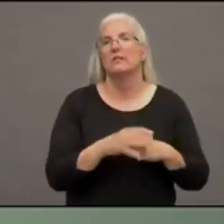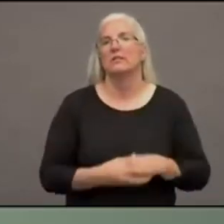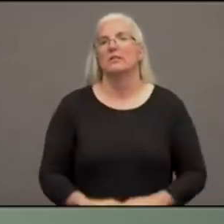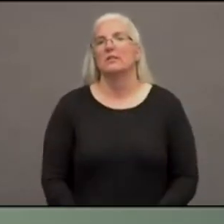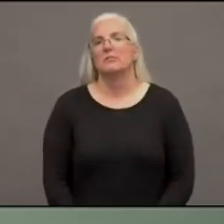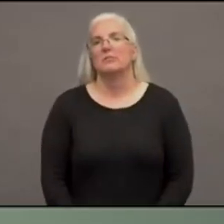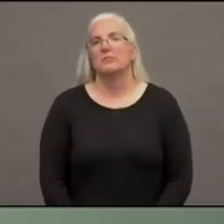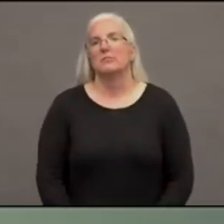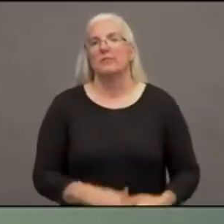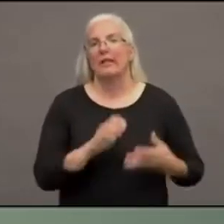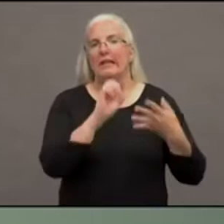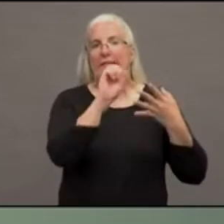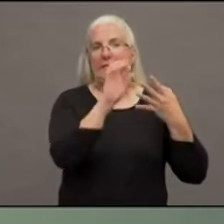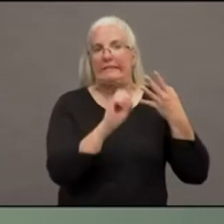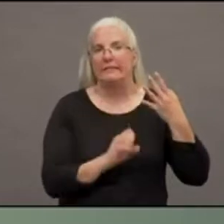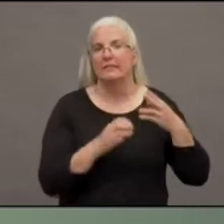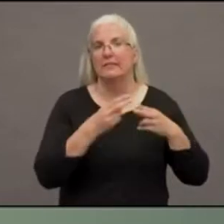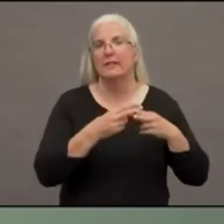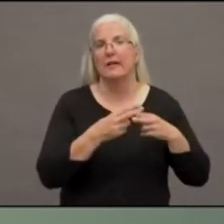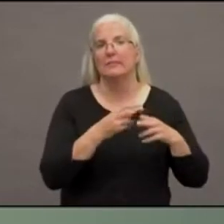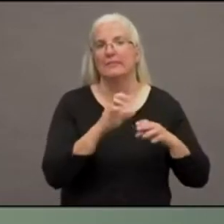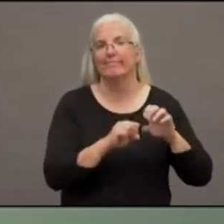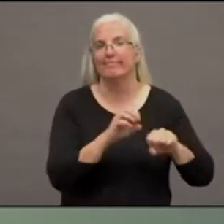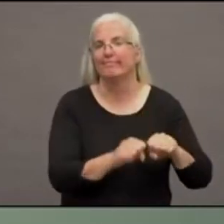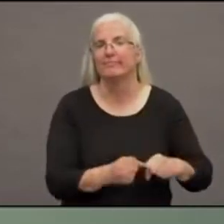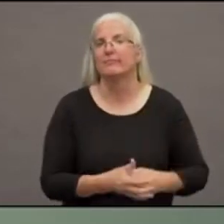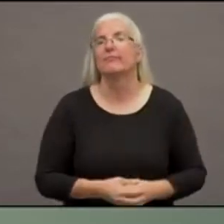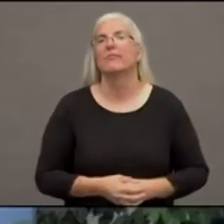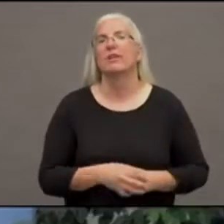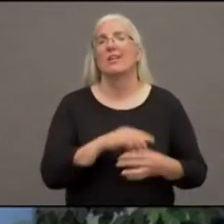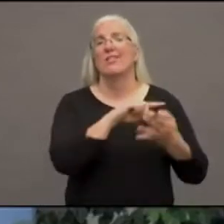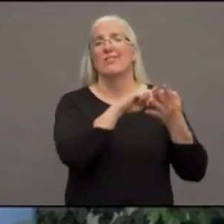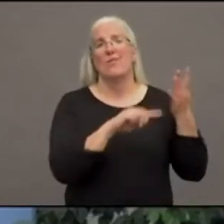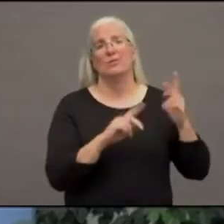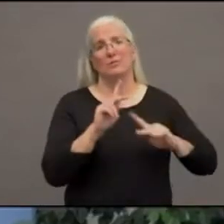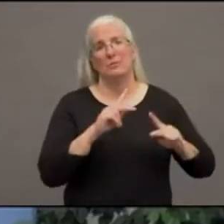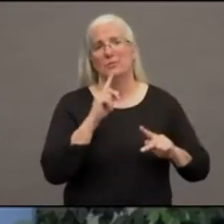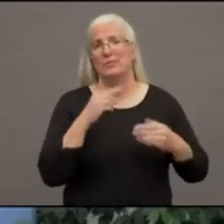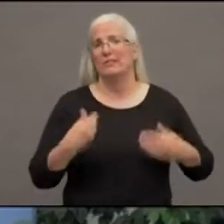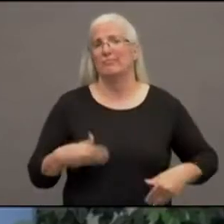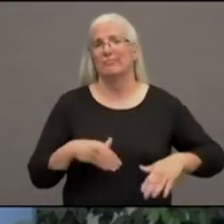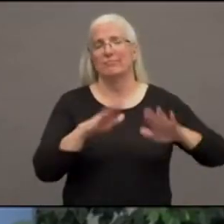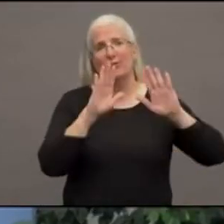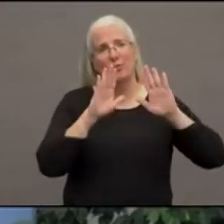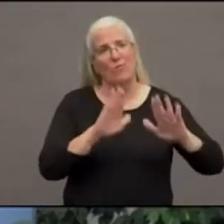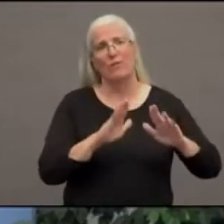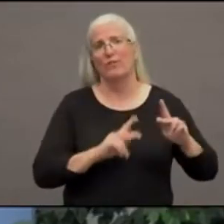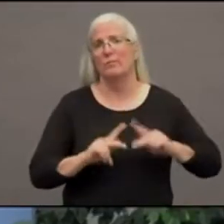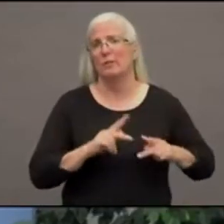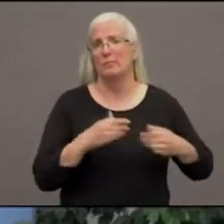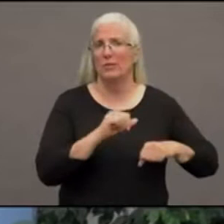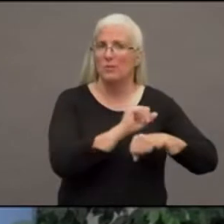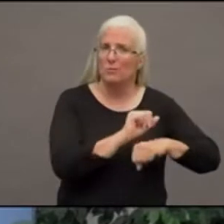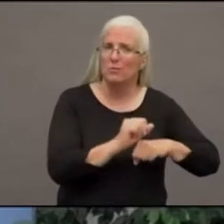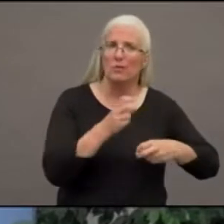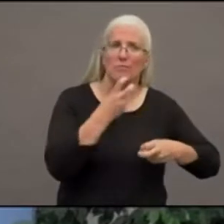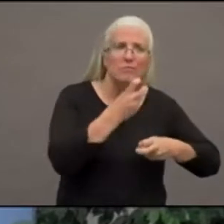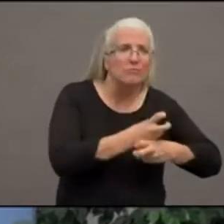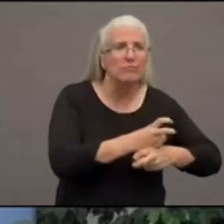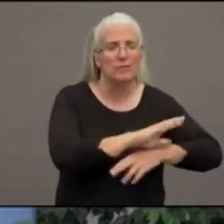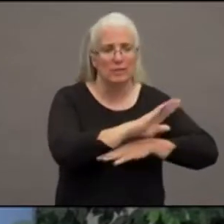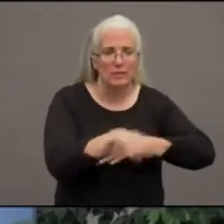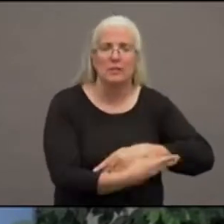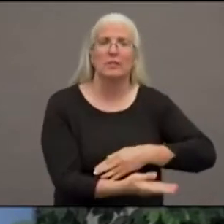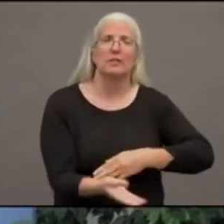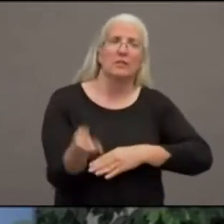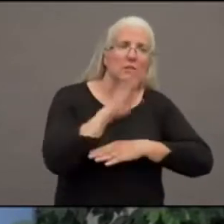Grace Kuba. Great team of folks who have been working with us. I know these folks, work pretty late hours, and so I just wanted to